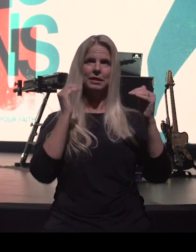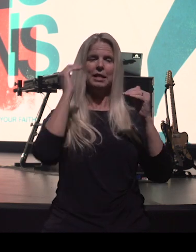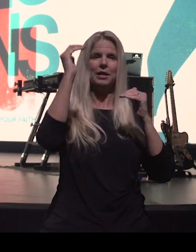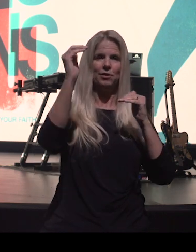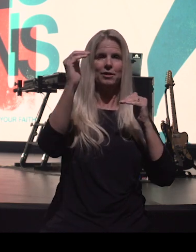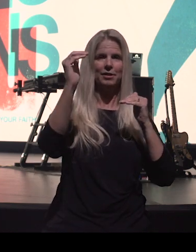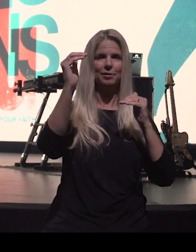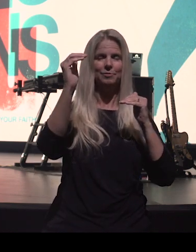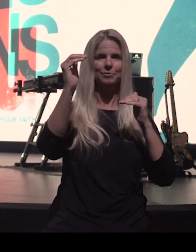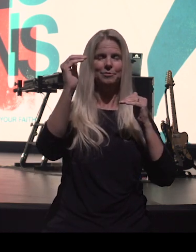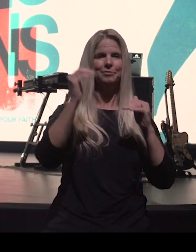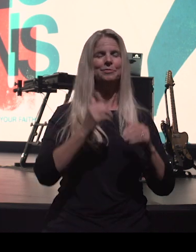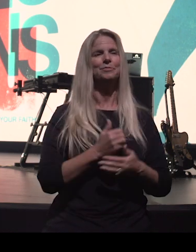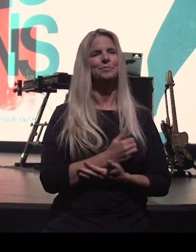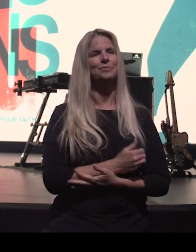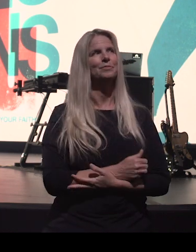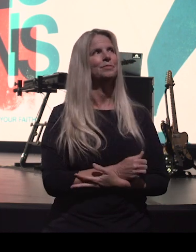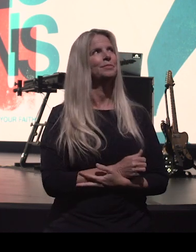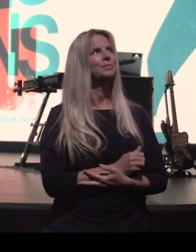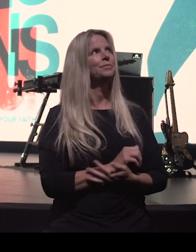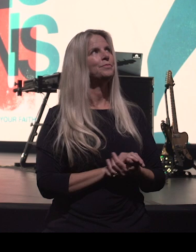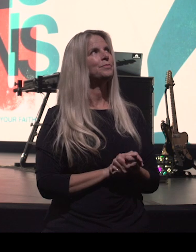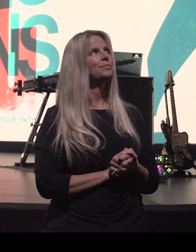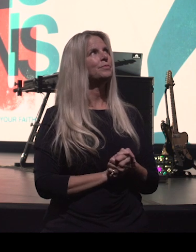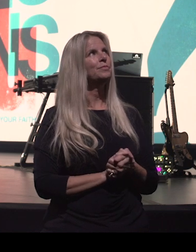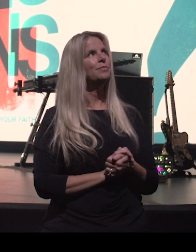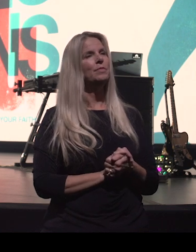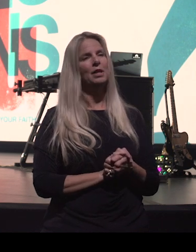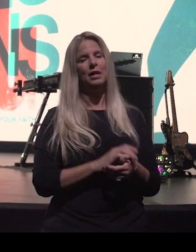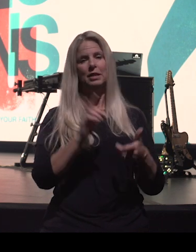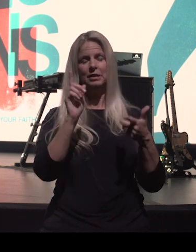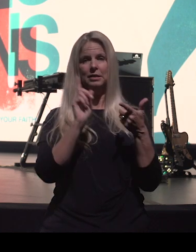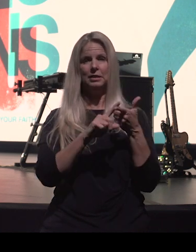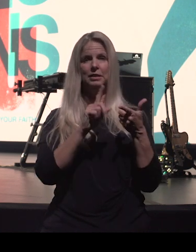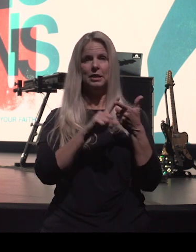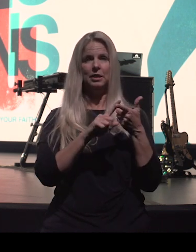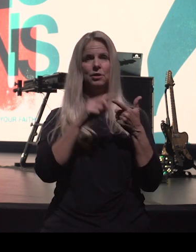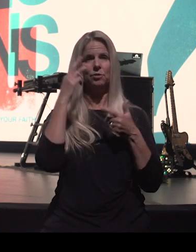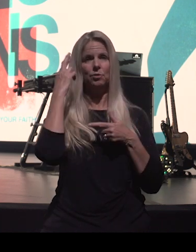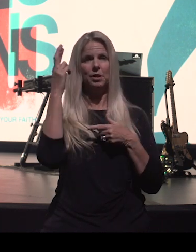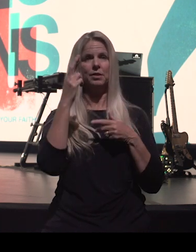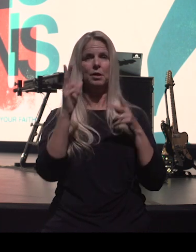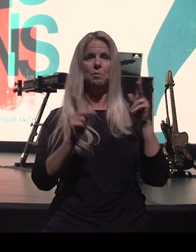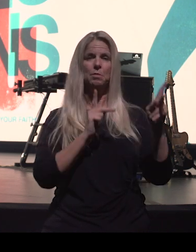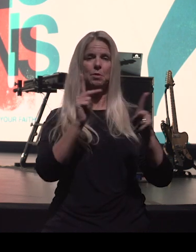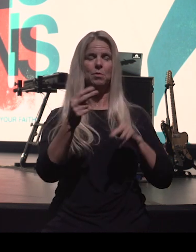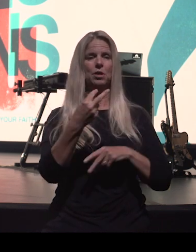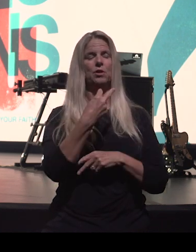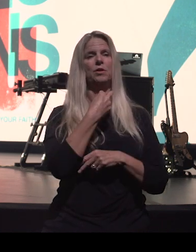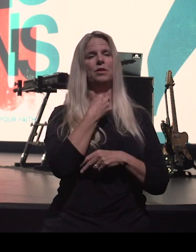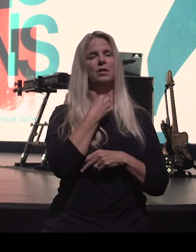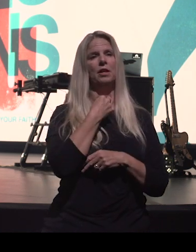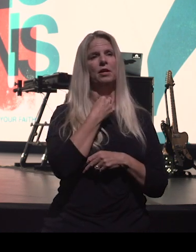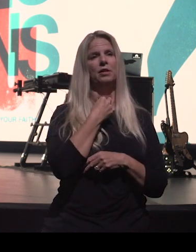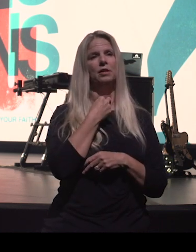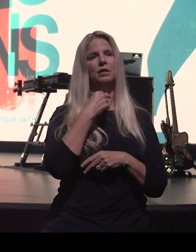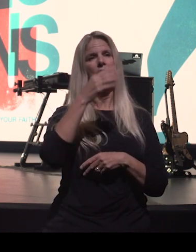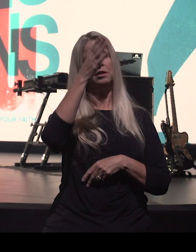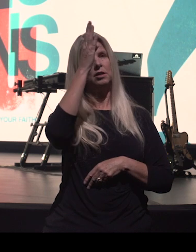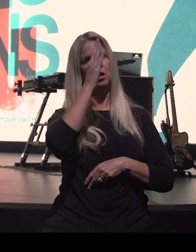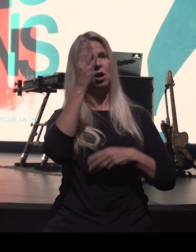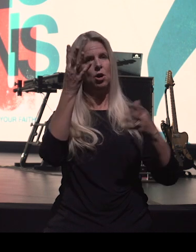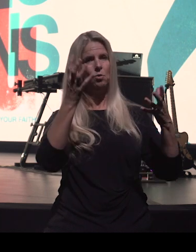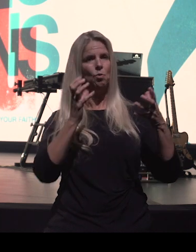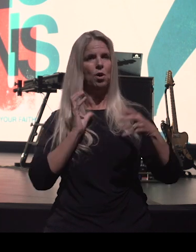take your next step. That's the first reason people get stuck. Here's the second reason. God intended our training